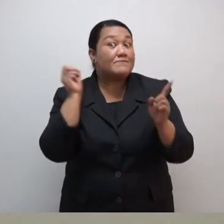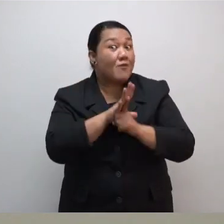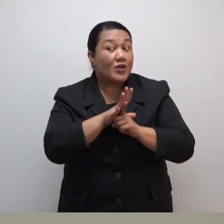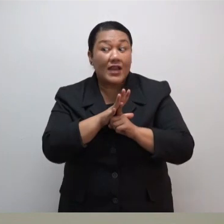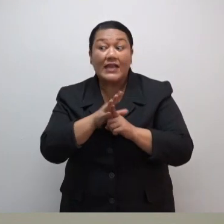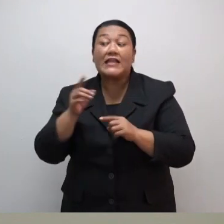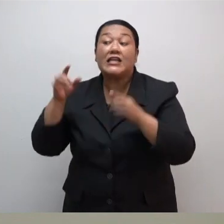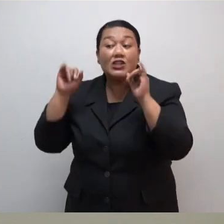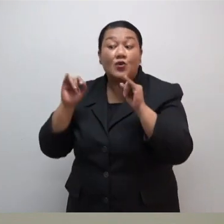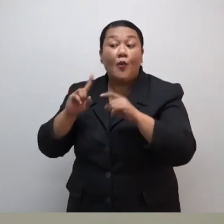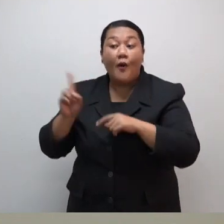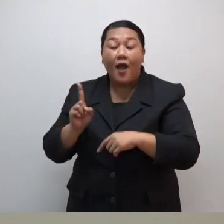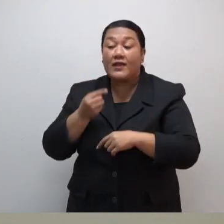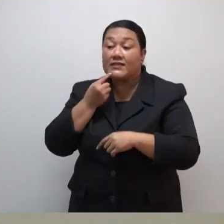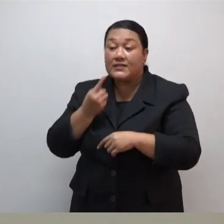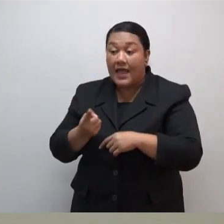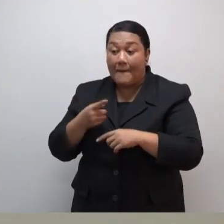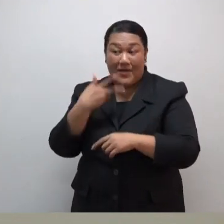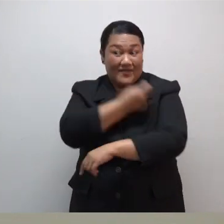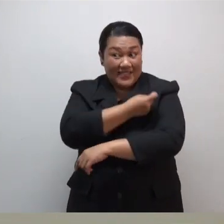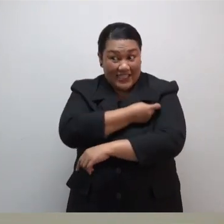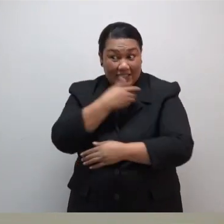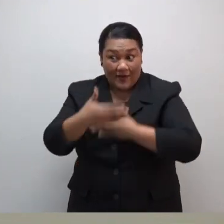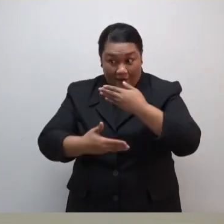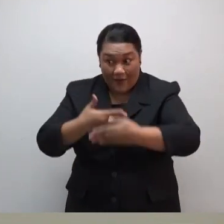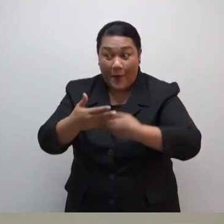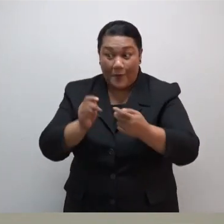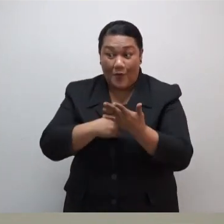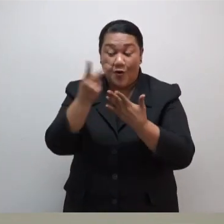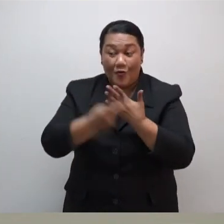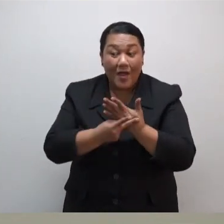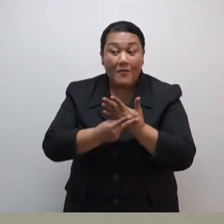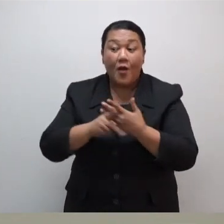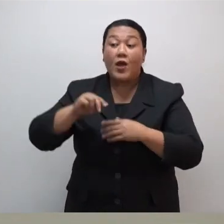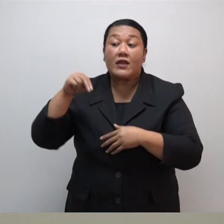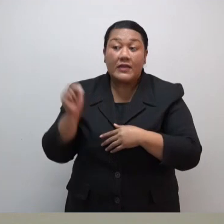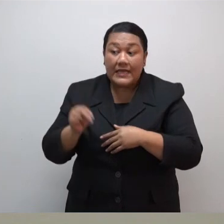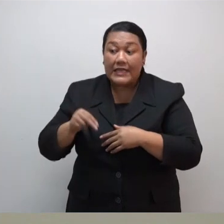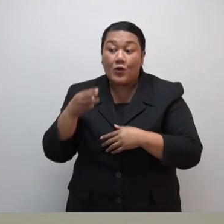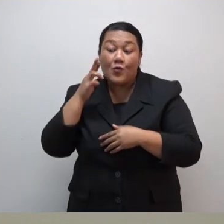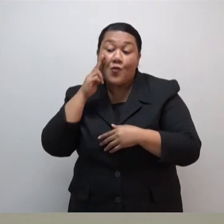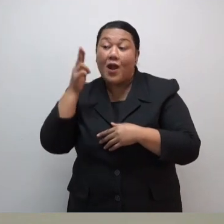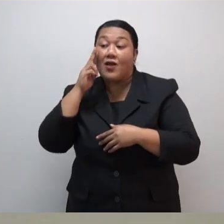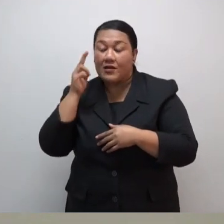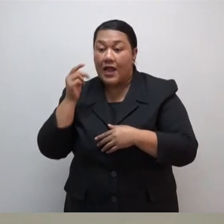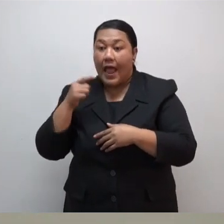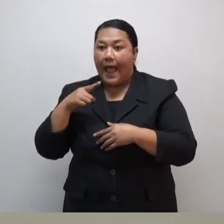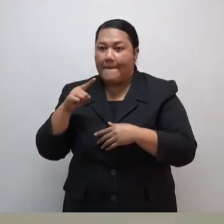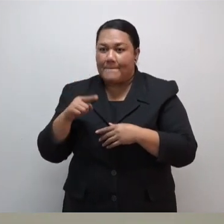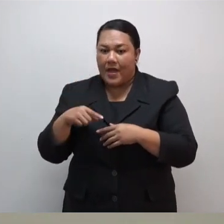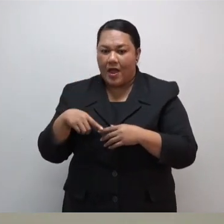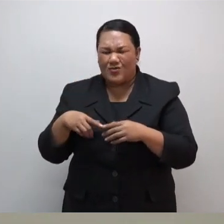this, is that, as we've said, that the vaccination rollout needs to be mutually recognized on a bilateral